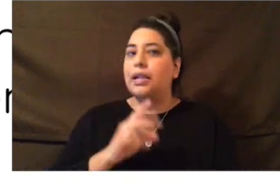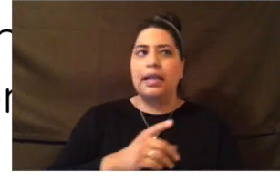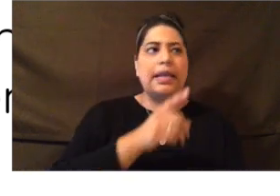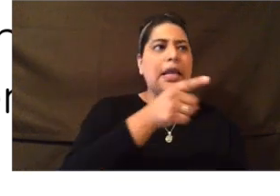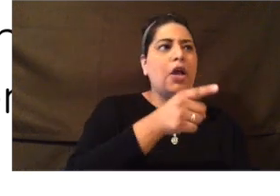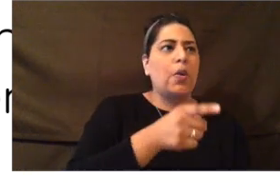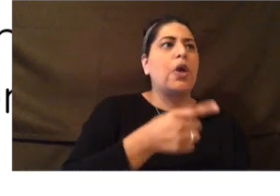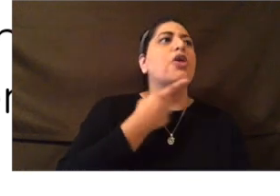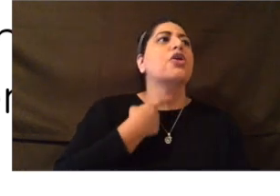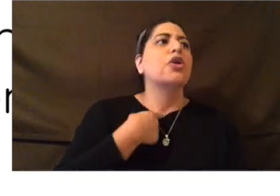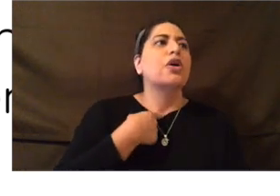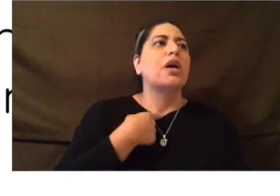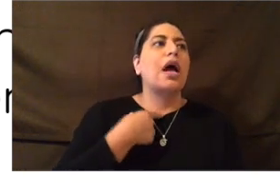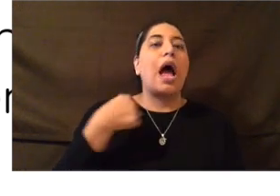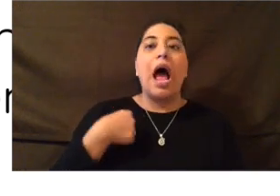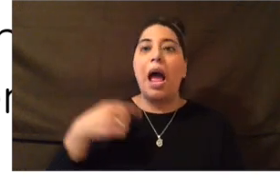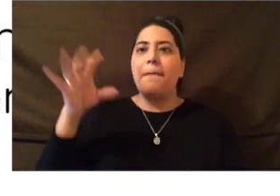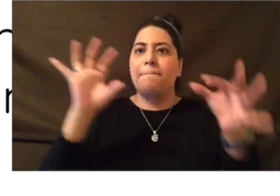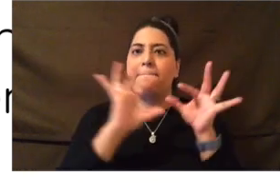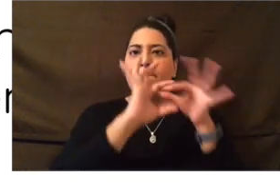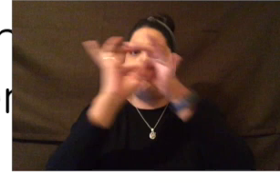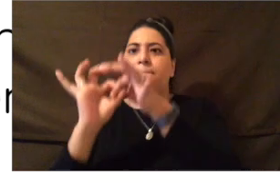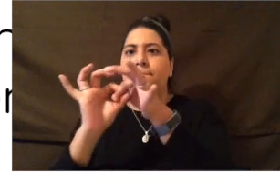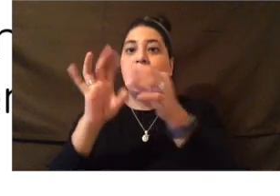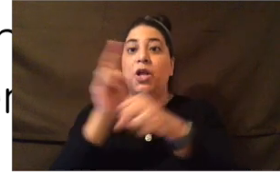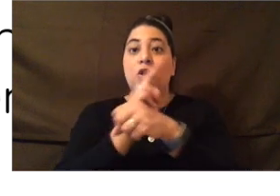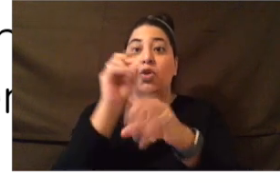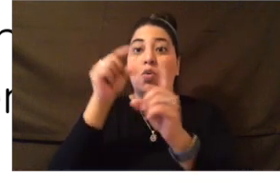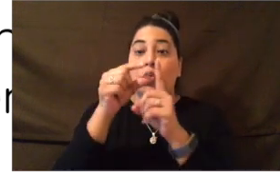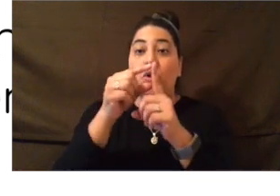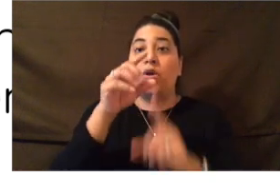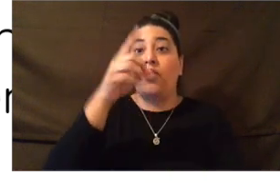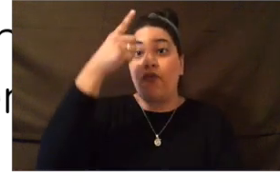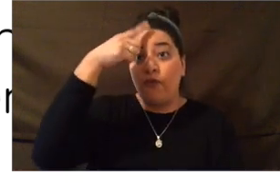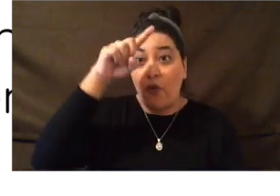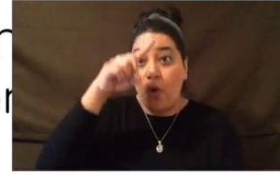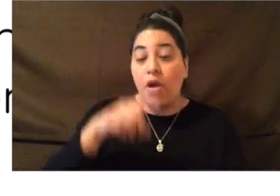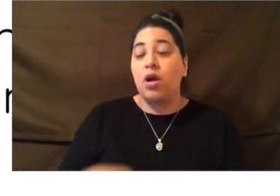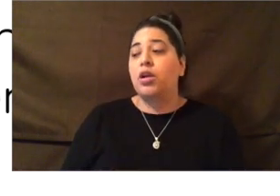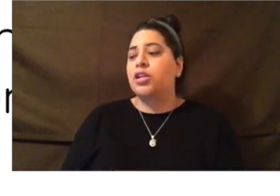independent clause. Simple sentences. I join them together with the word for.